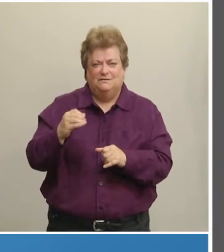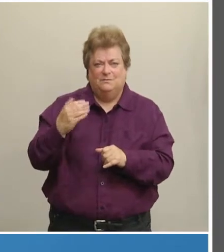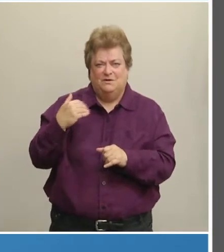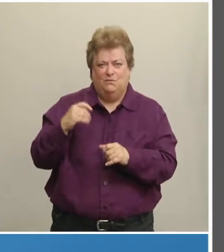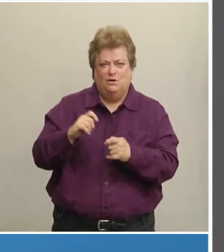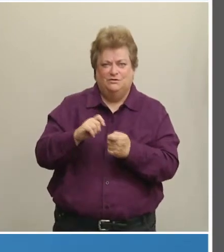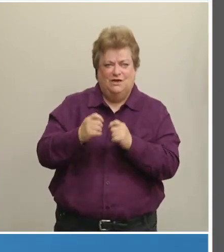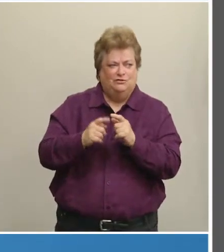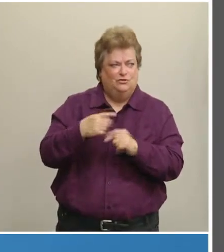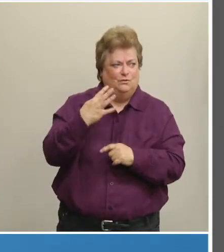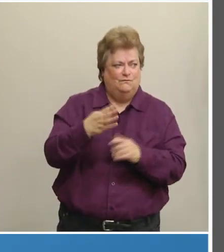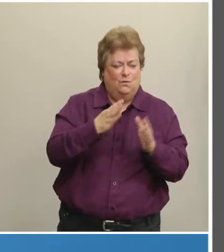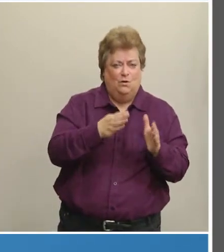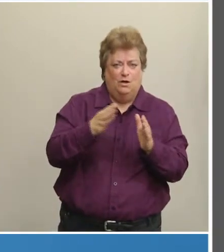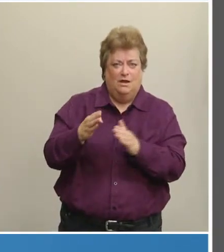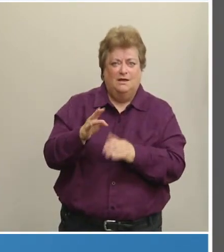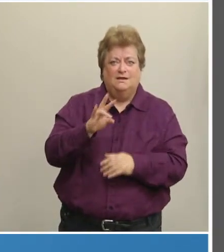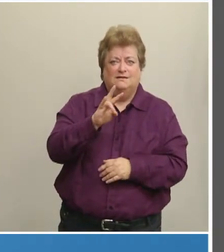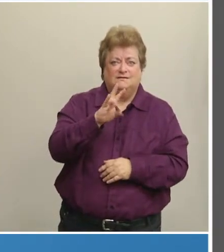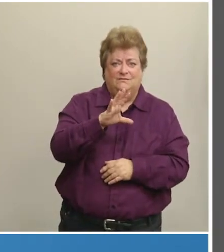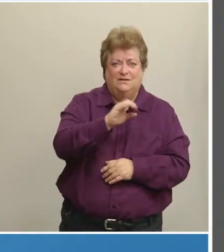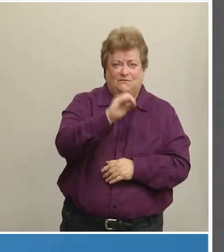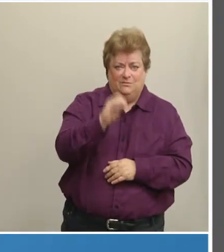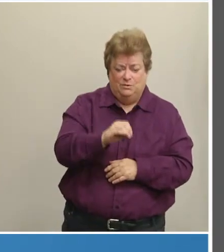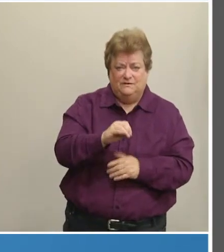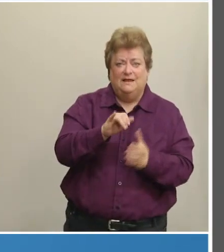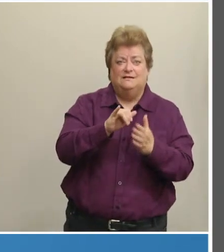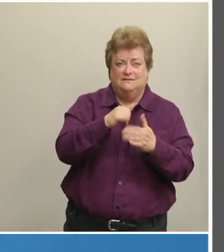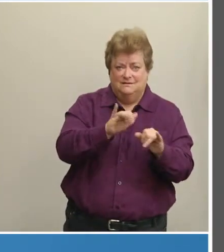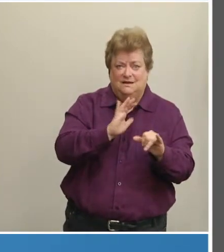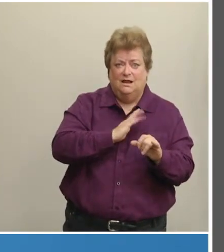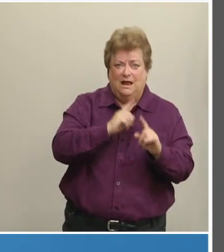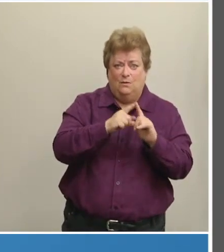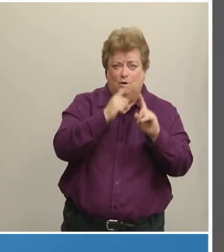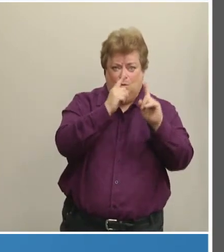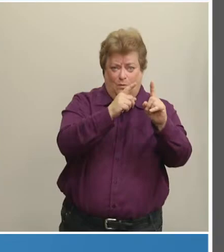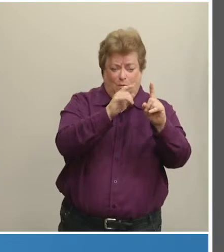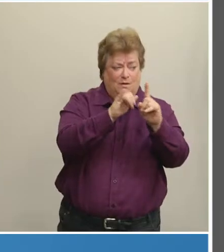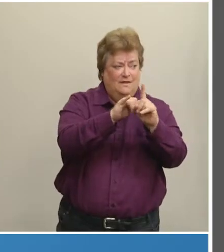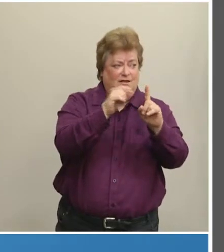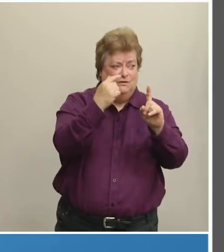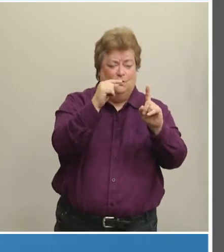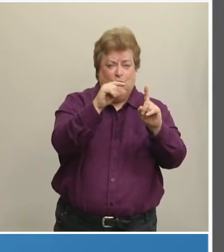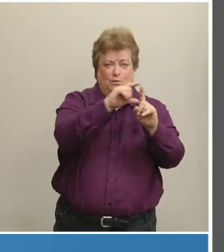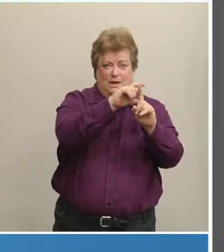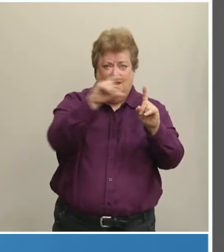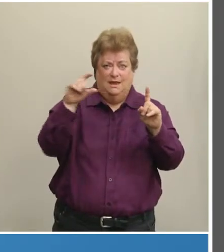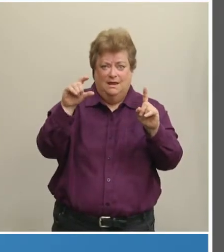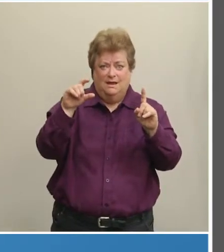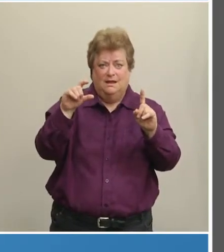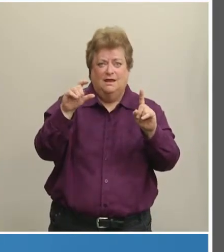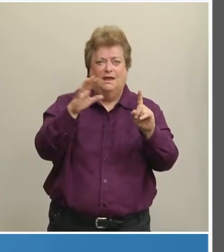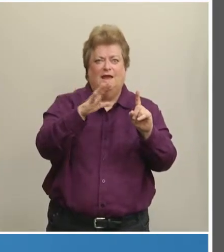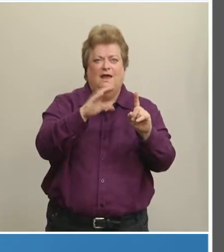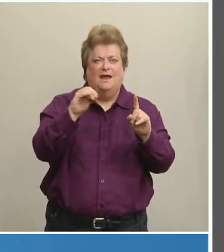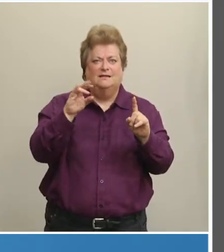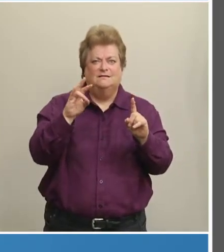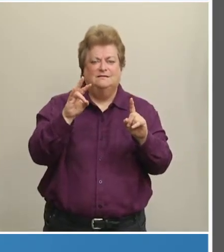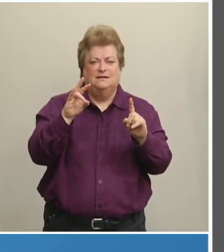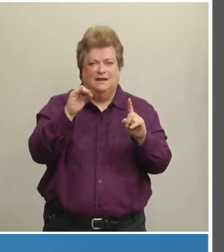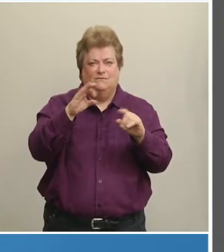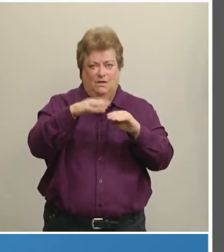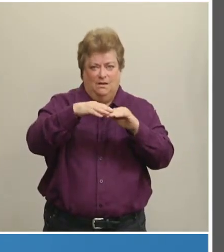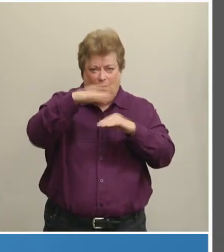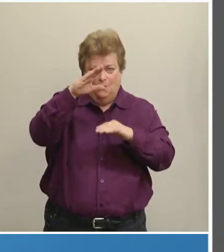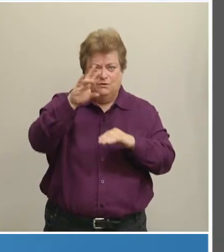4 segments, so 75% is still the goal, and green for the vaccine metric is 75%